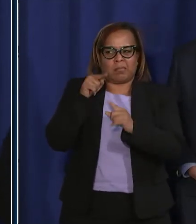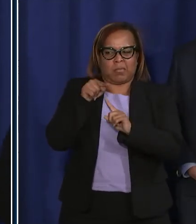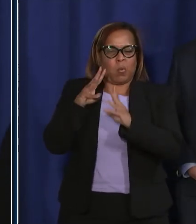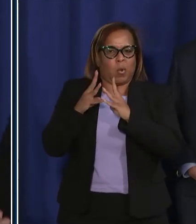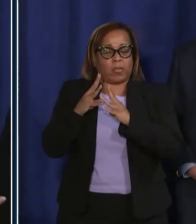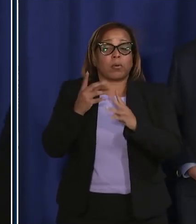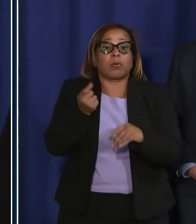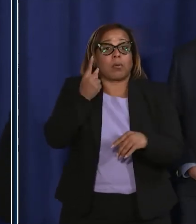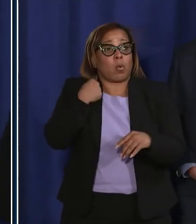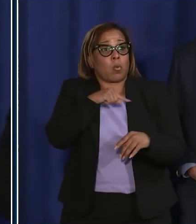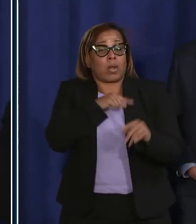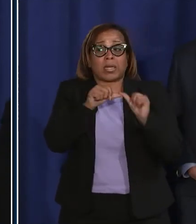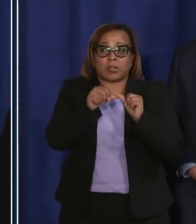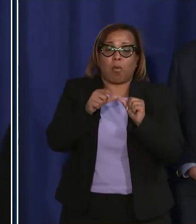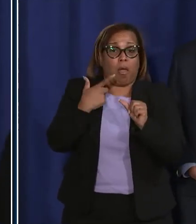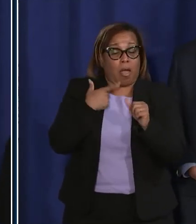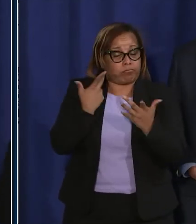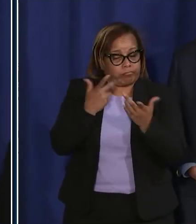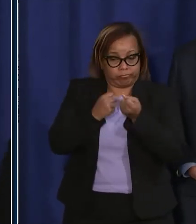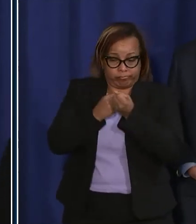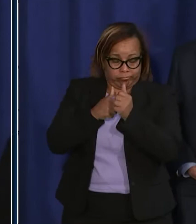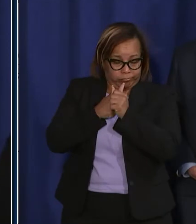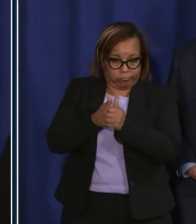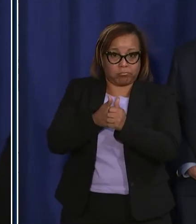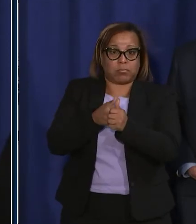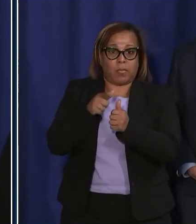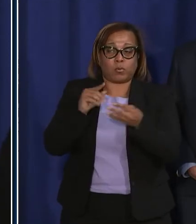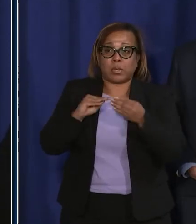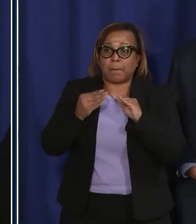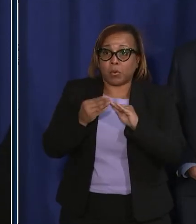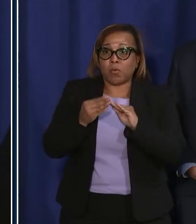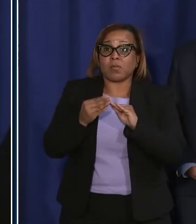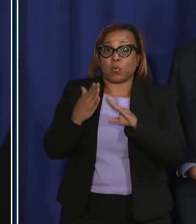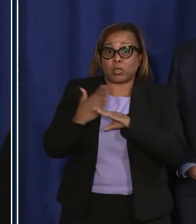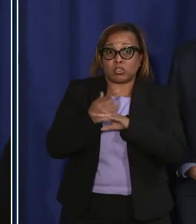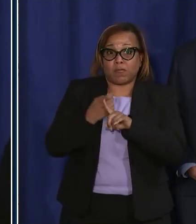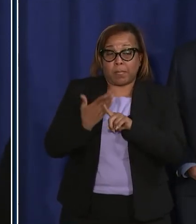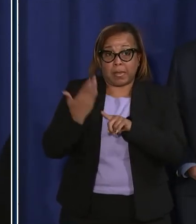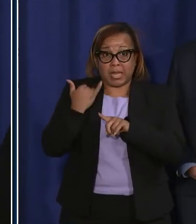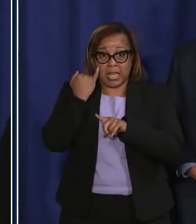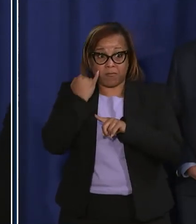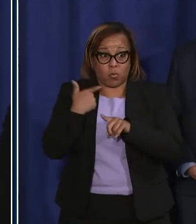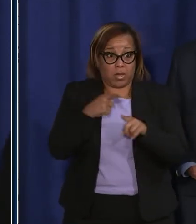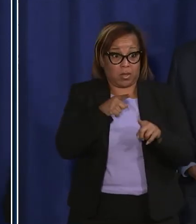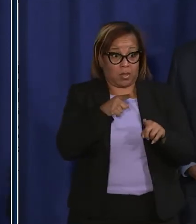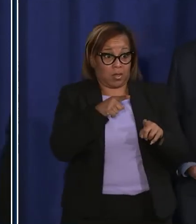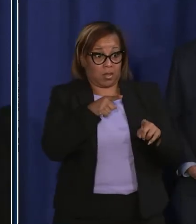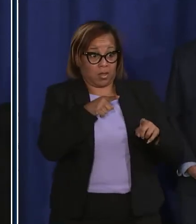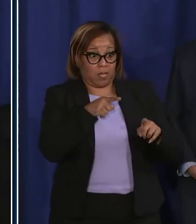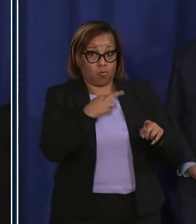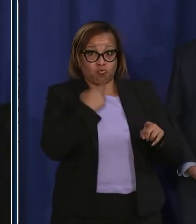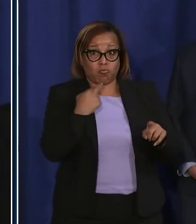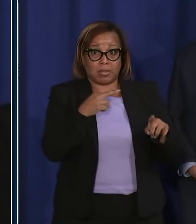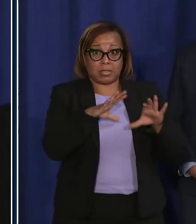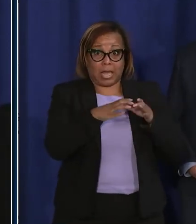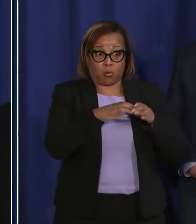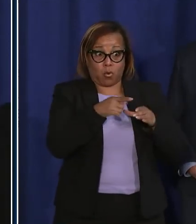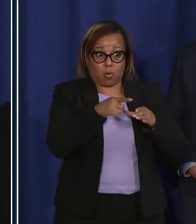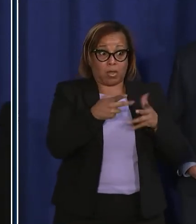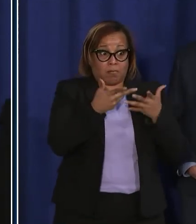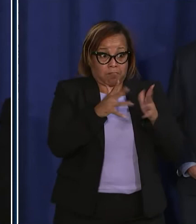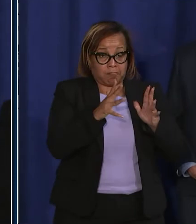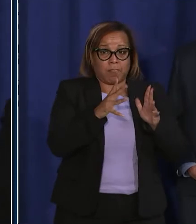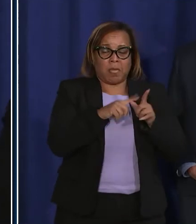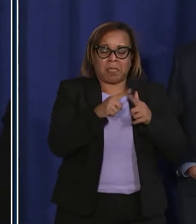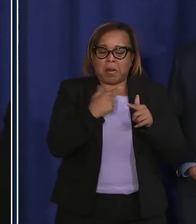So certainly we're continuing, I'm sticking to those numbers like we shared them from the beginning. If we get out of that substantial risk category,